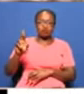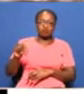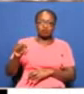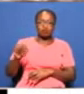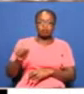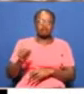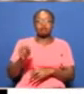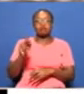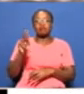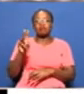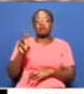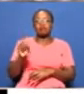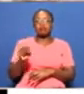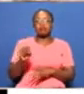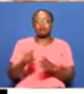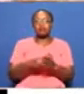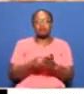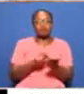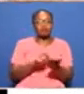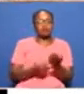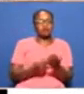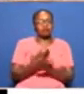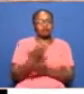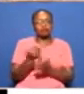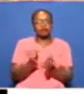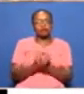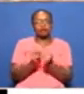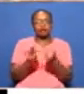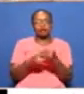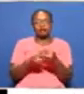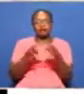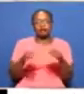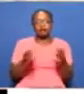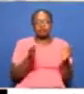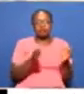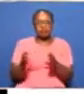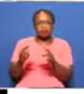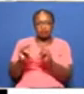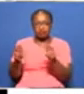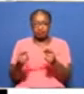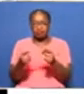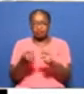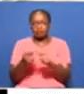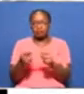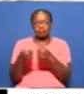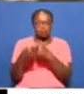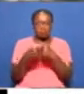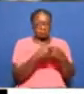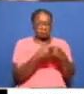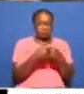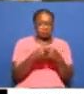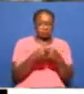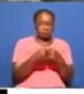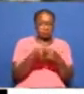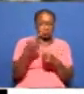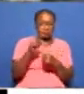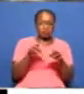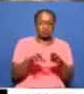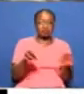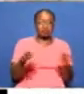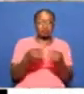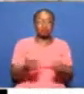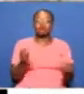they started growing aloe vera on 17 farms in organized groups. But there was a challenge in finding the right market for their